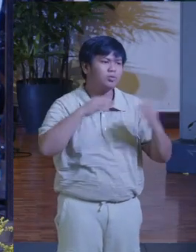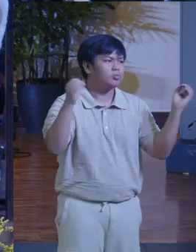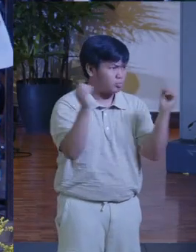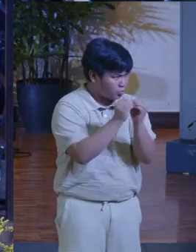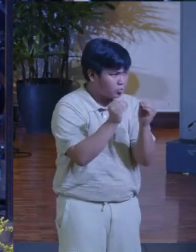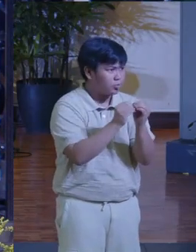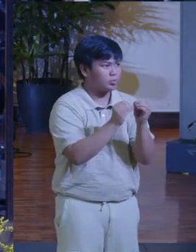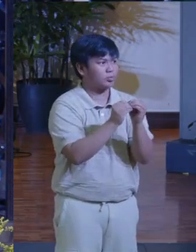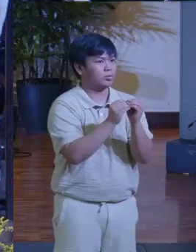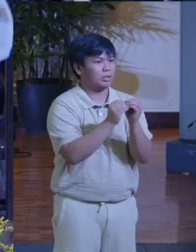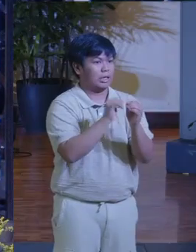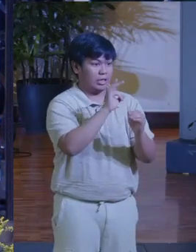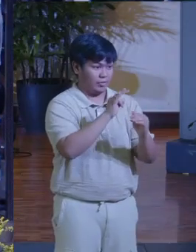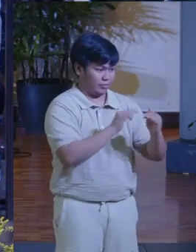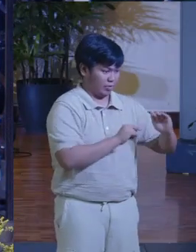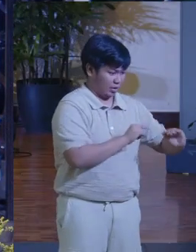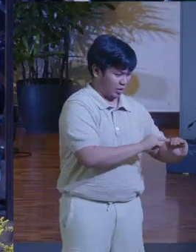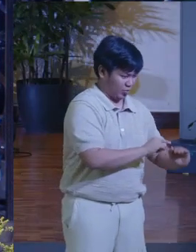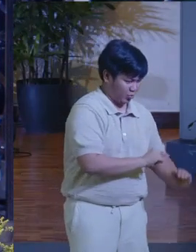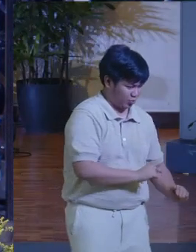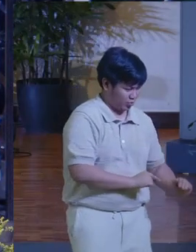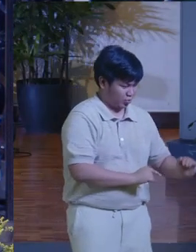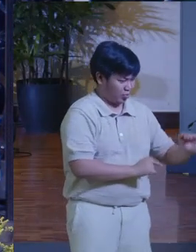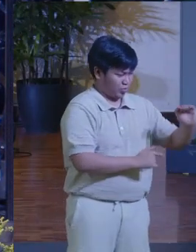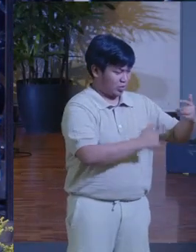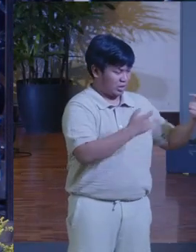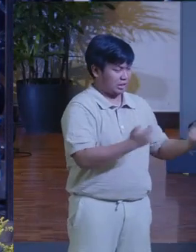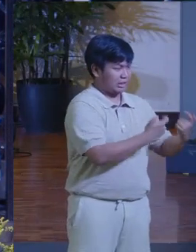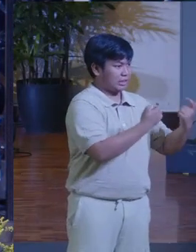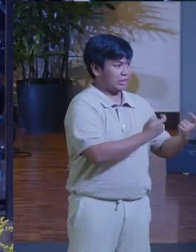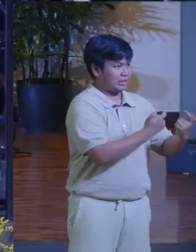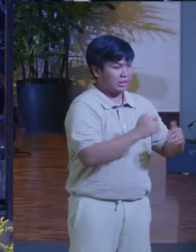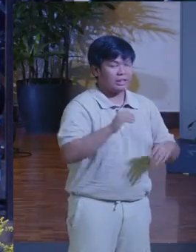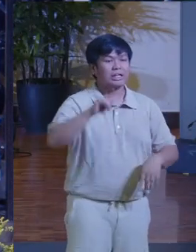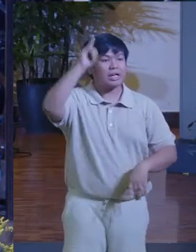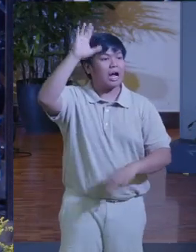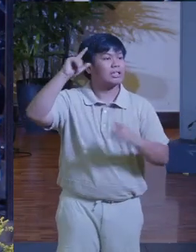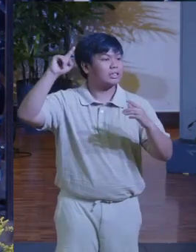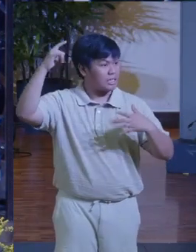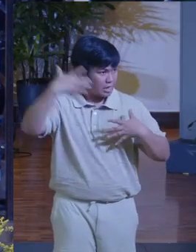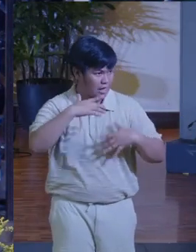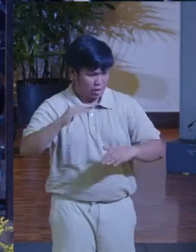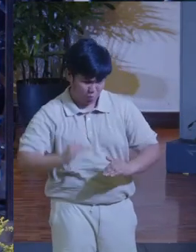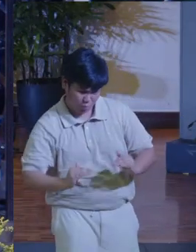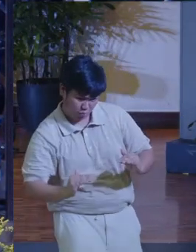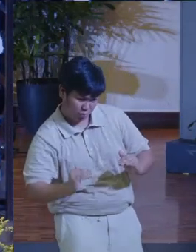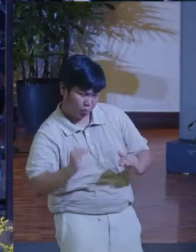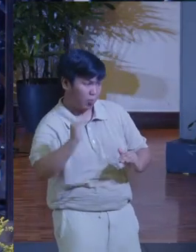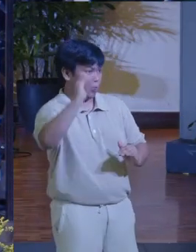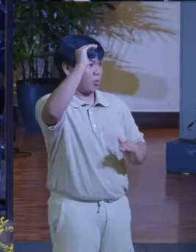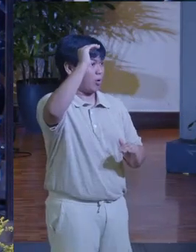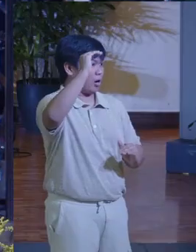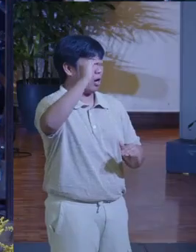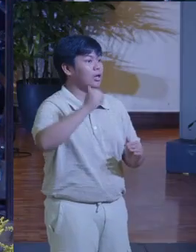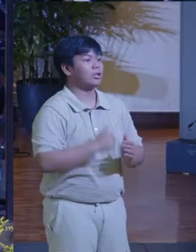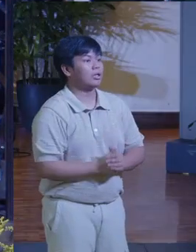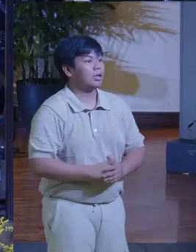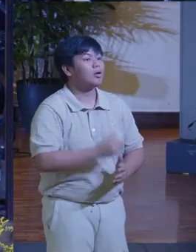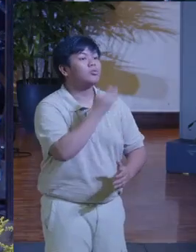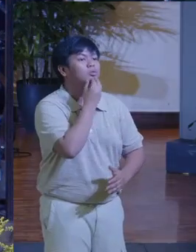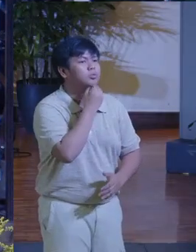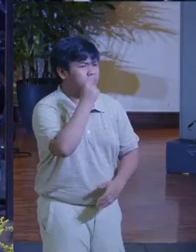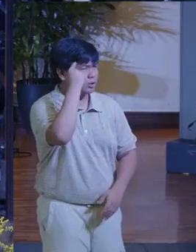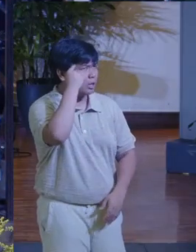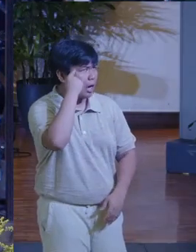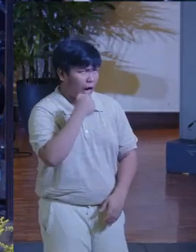So where sin increased, there's more grace. So ang iisipin ng Judaizers, then now I can sin so